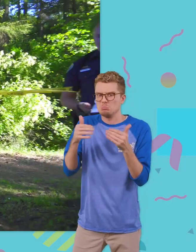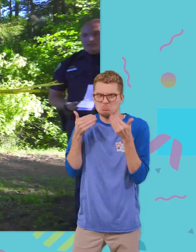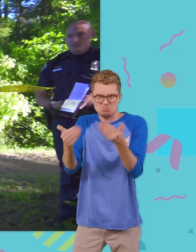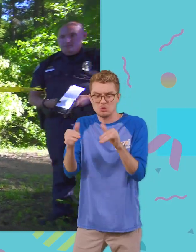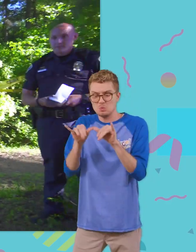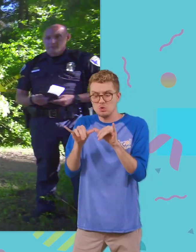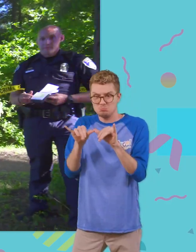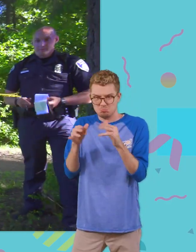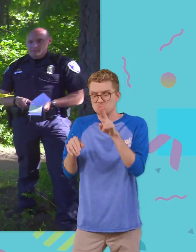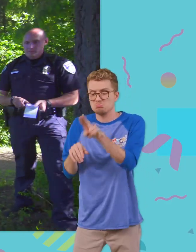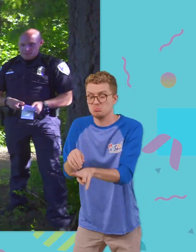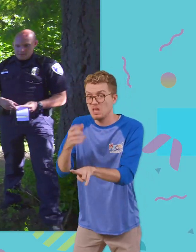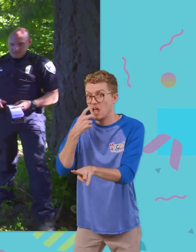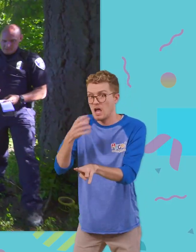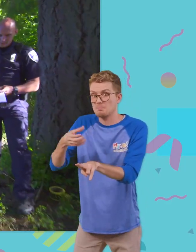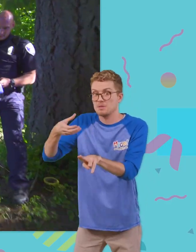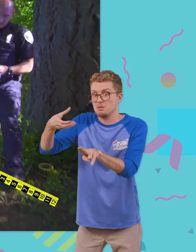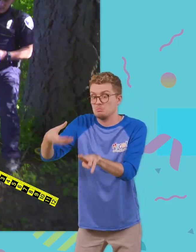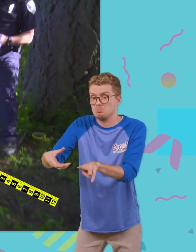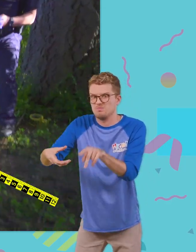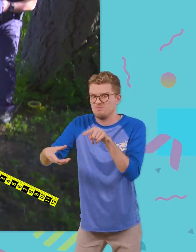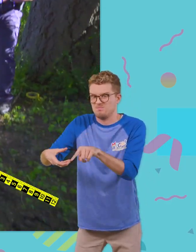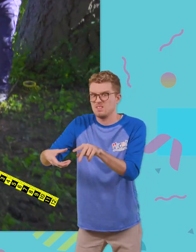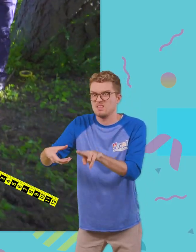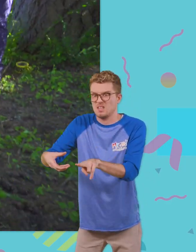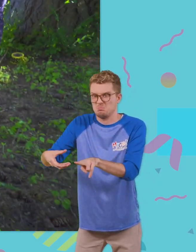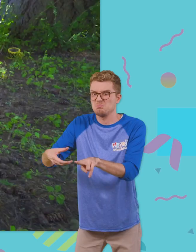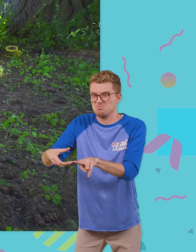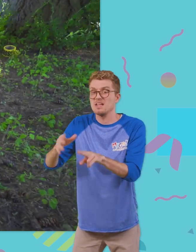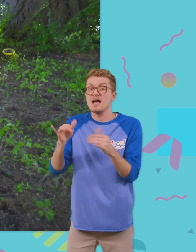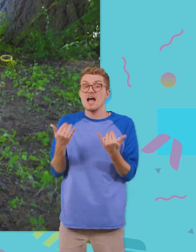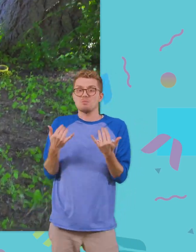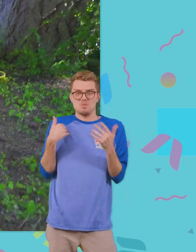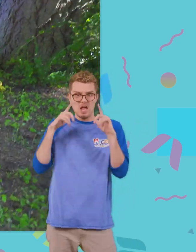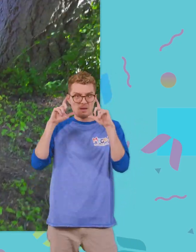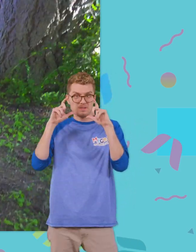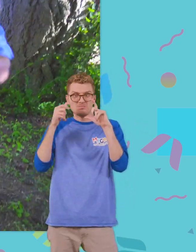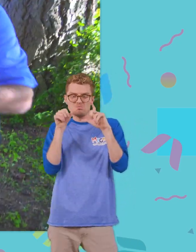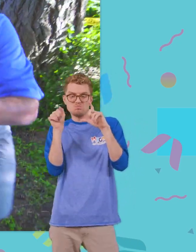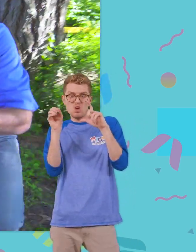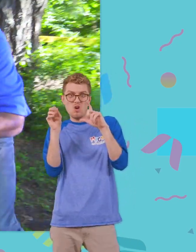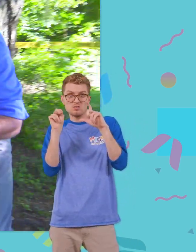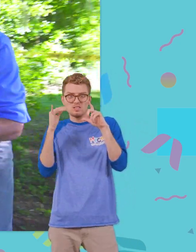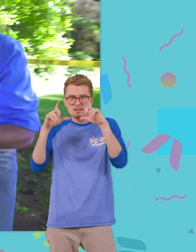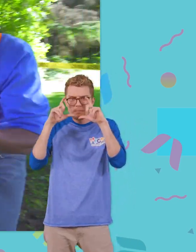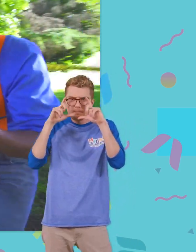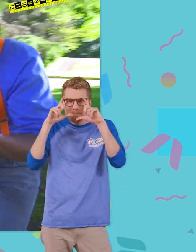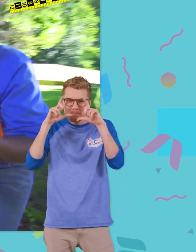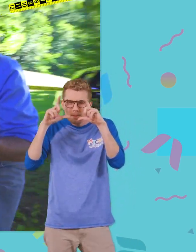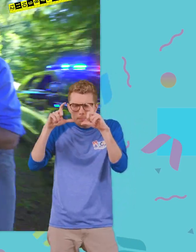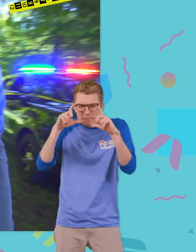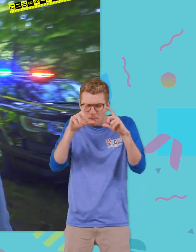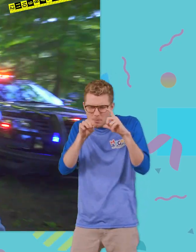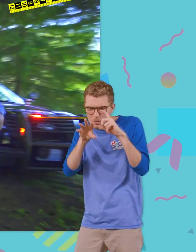we have the ruler. Let's put this down right next to it. Then we have a camera. Let me